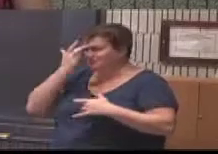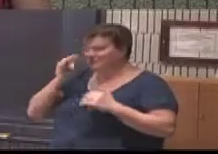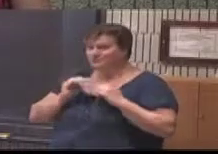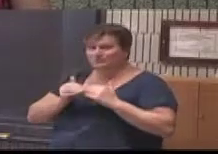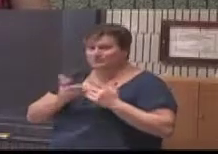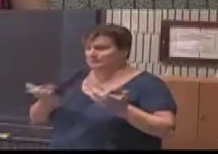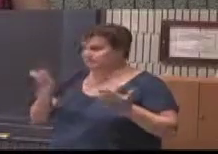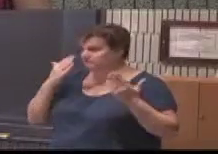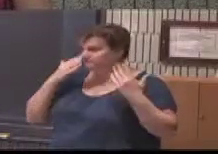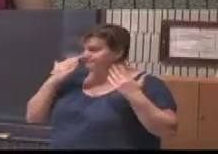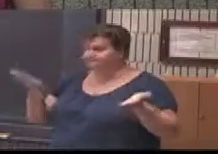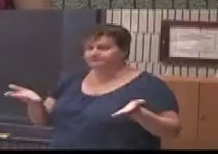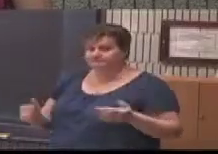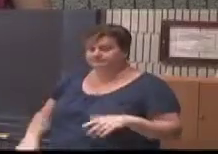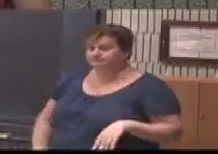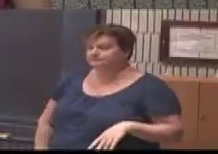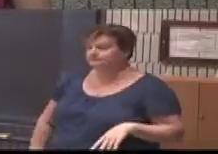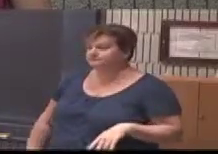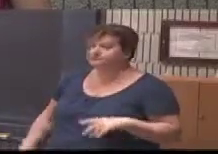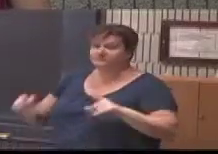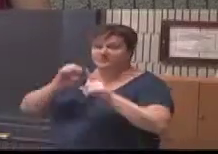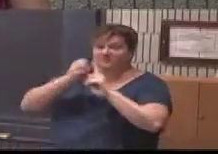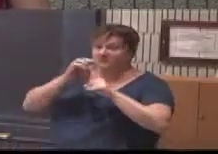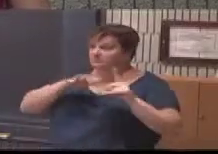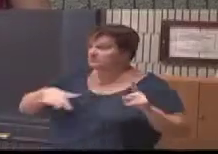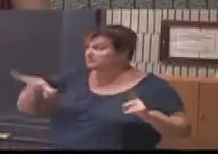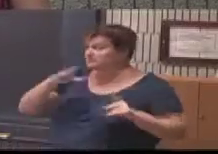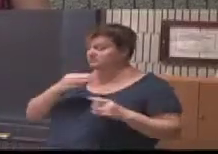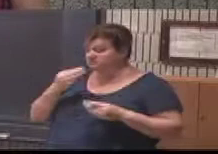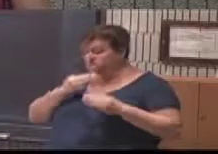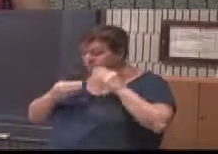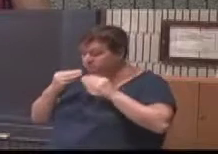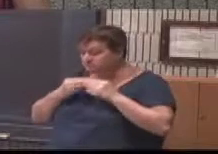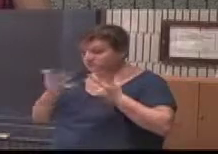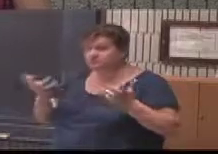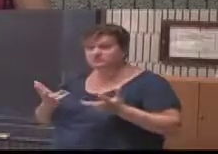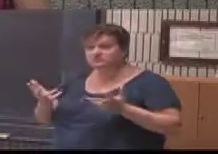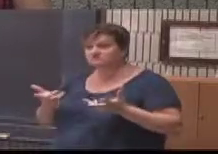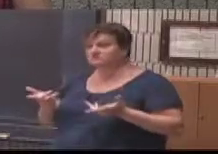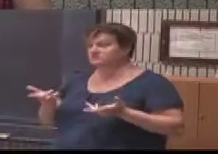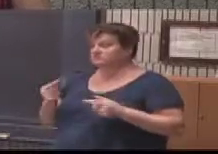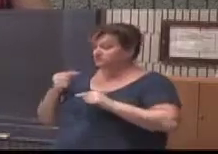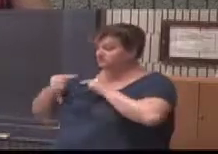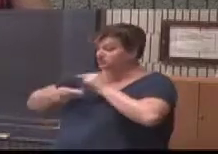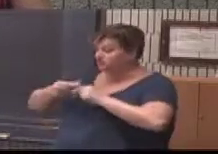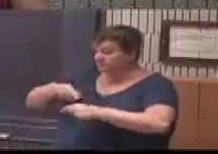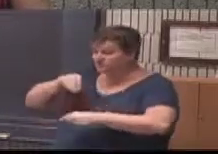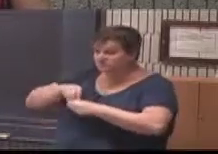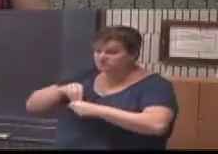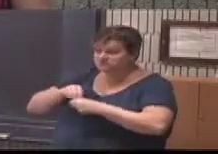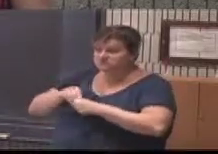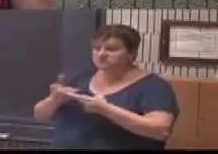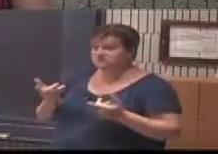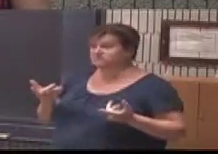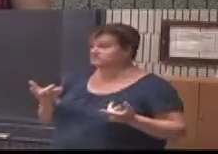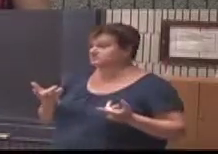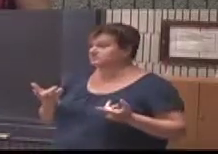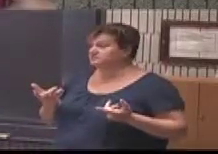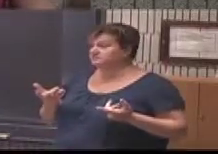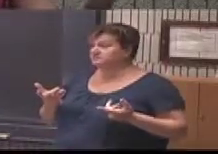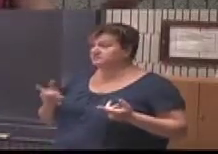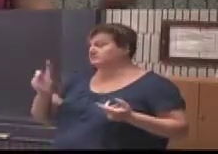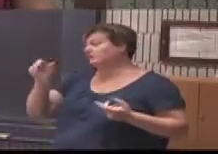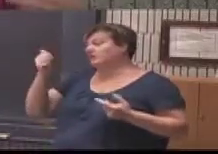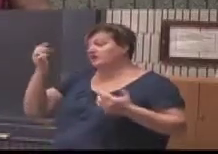know, is it something environmental? Is it something in my diet? Is it something in my genetics? Is it something in the fact that